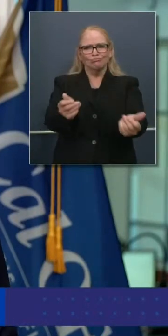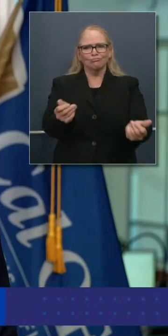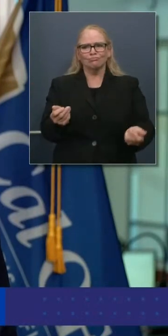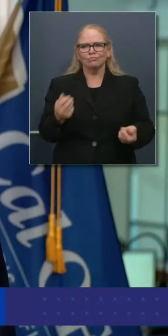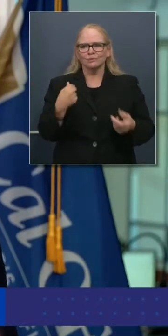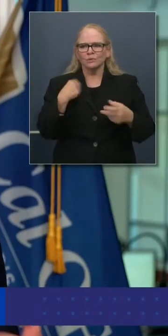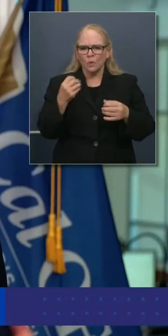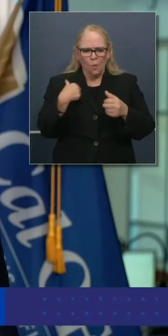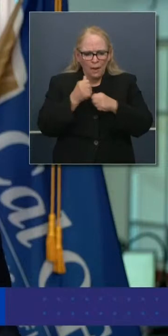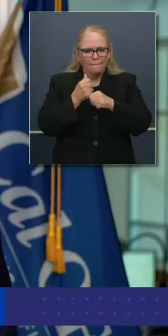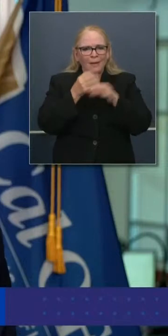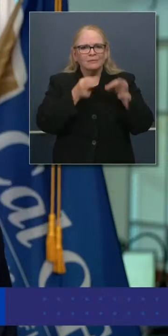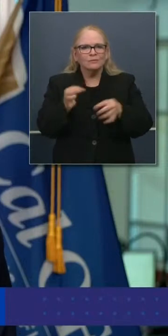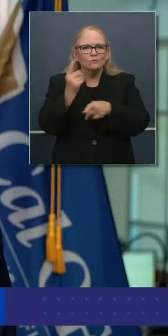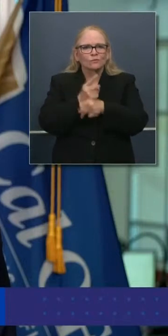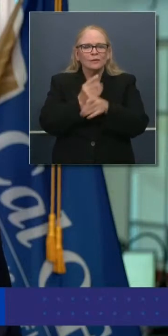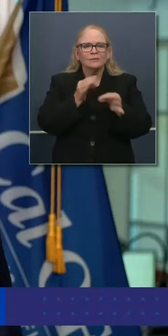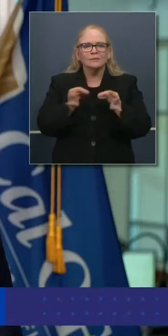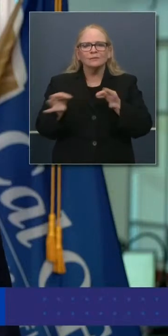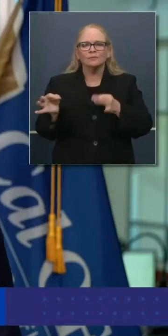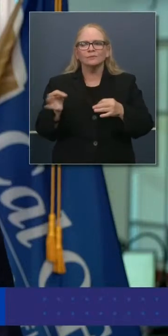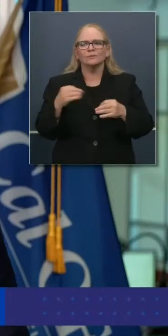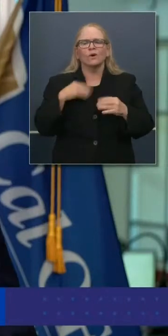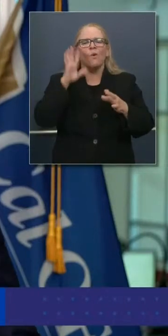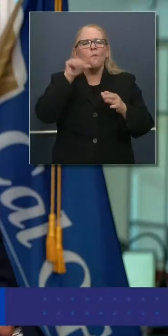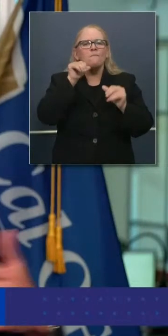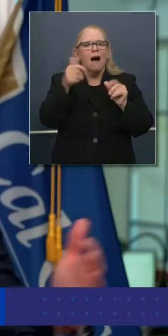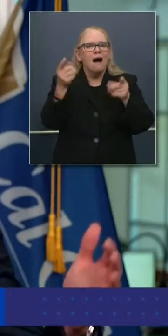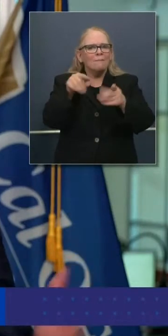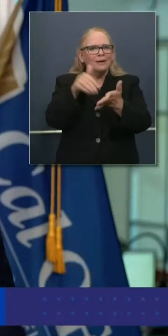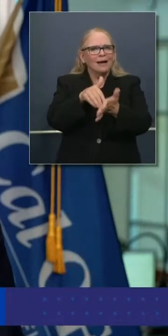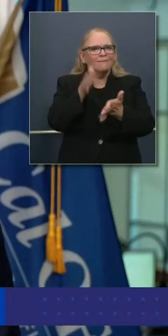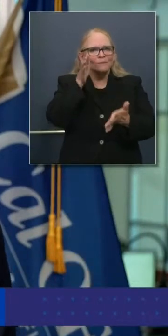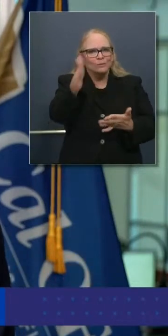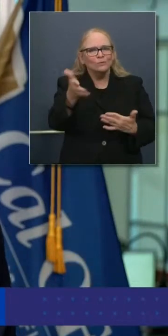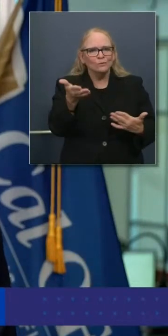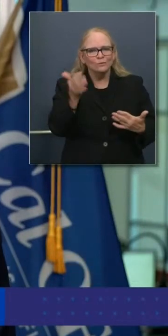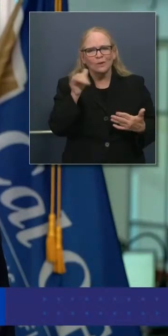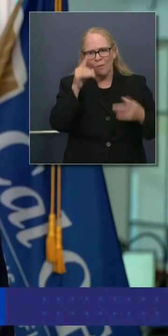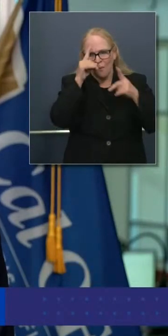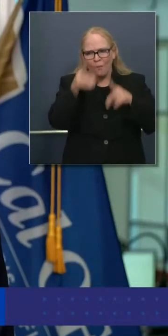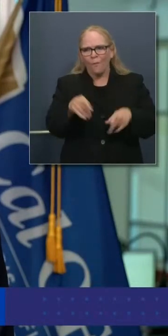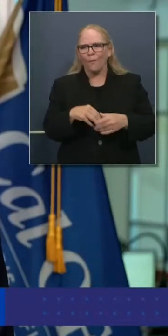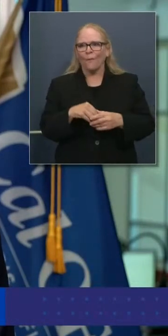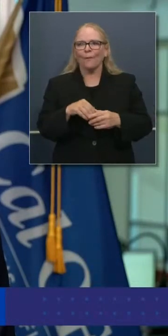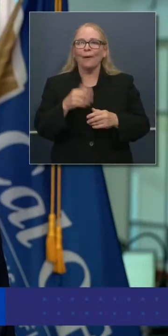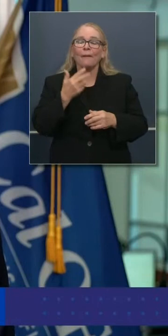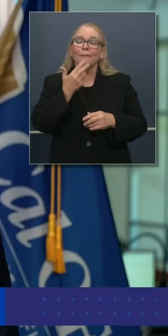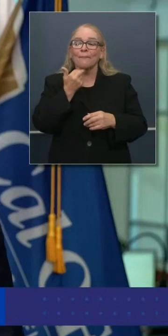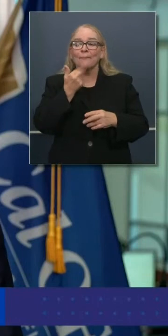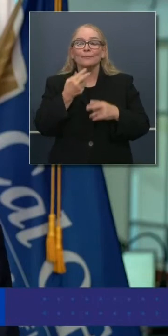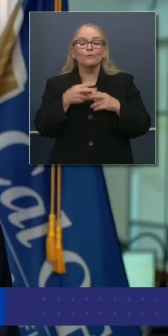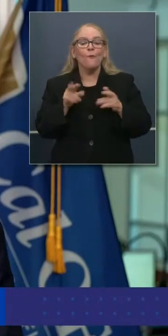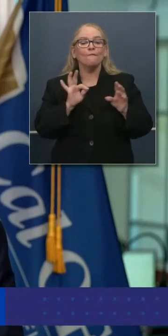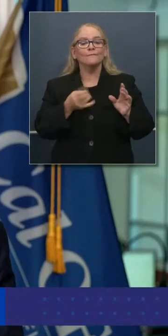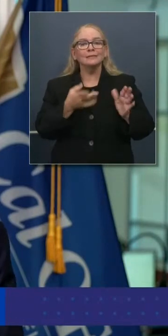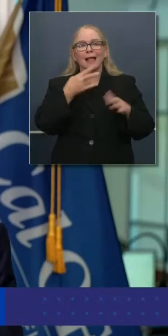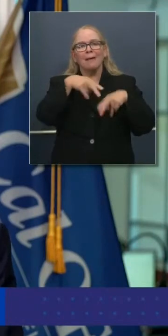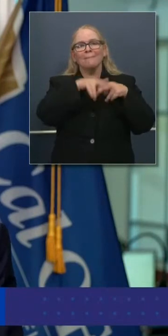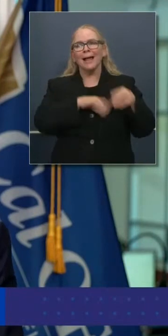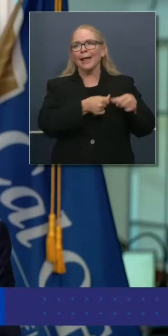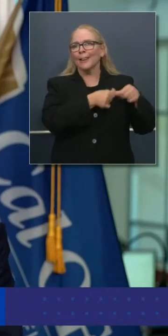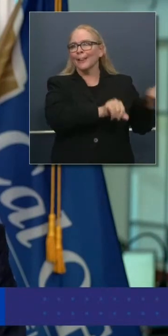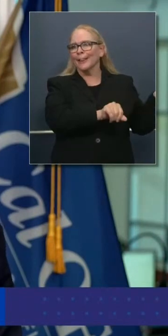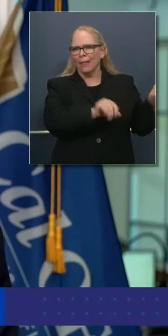mistakes of the past, try to fix these systems, not just short term, but as I said a moment ago, long term. But the good news, and I